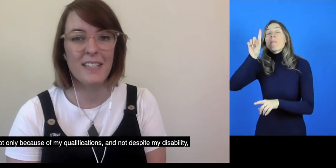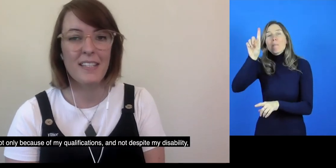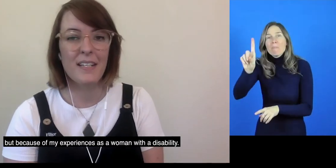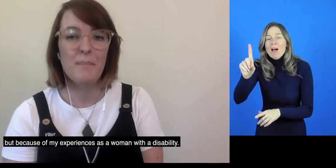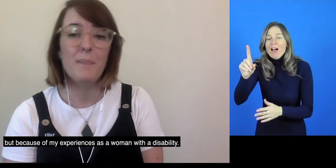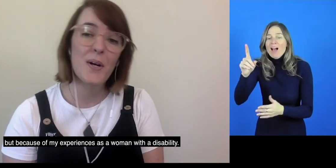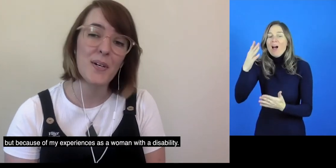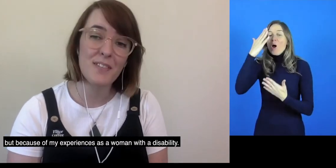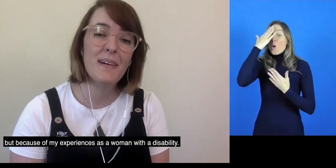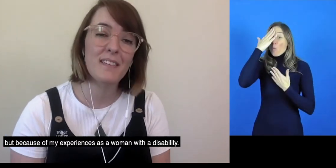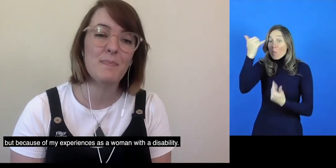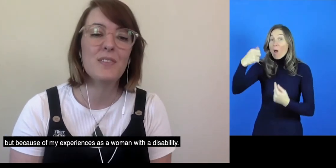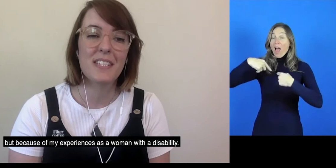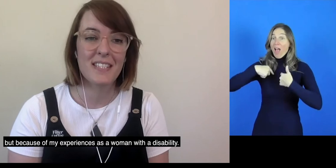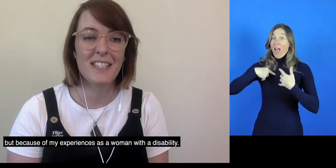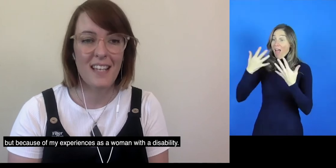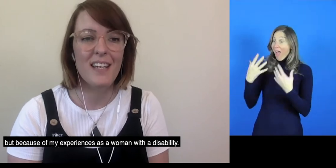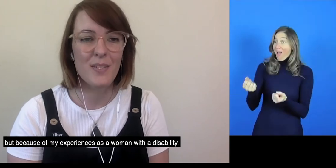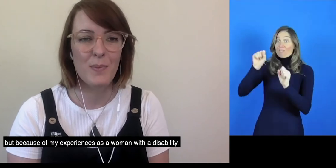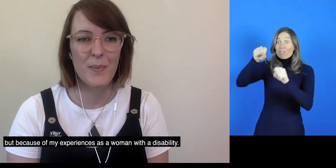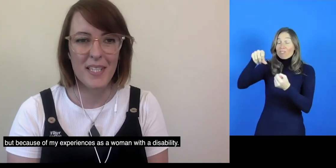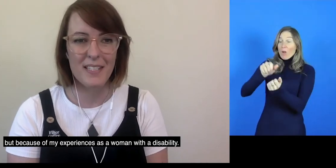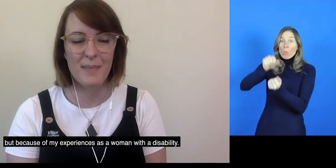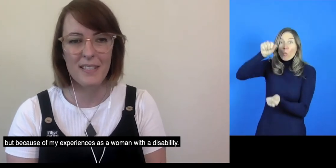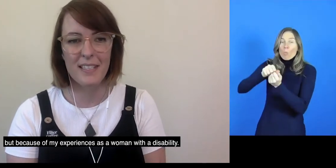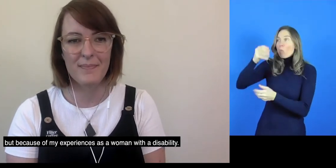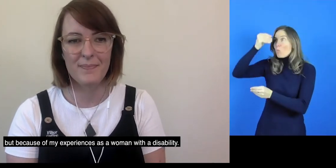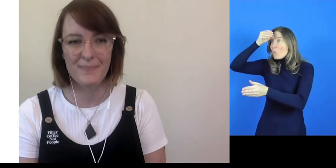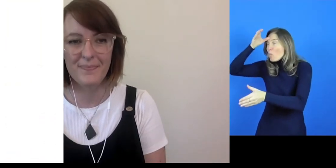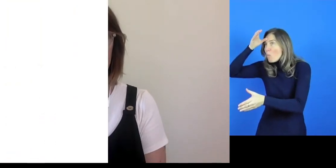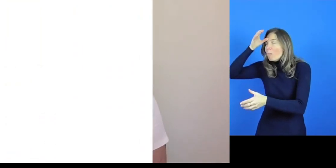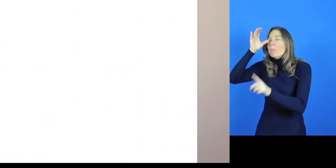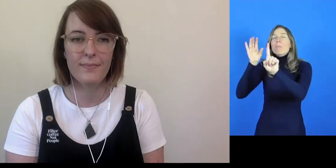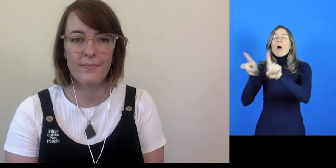disability, but because of my experiences as a woman with a disability.